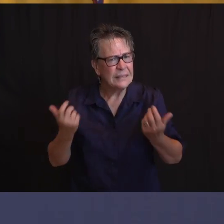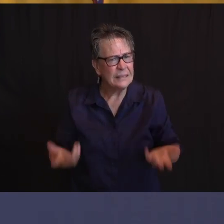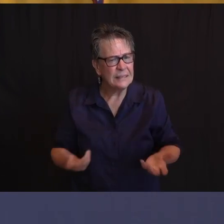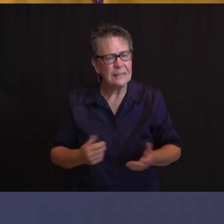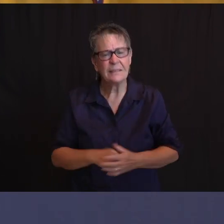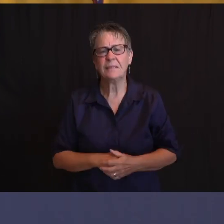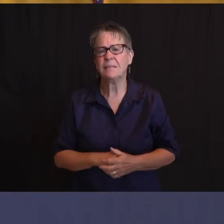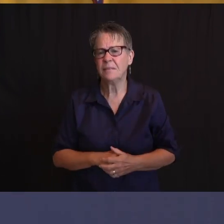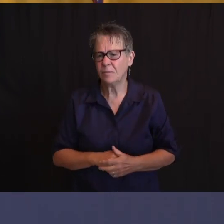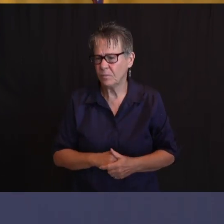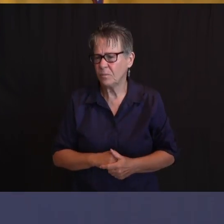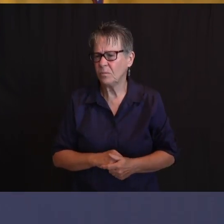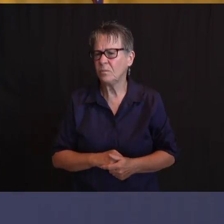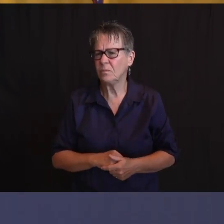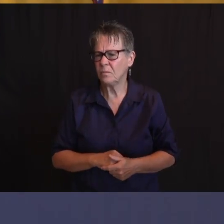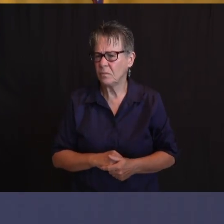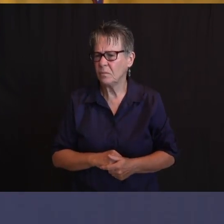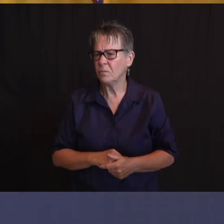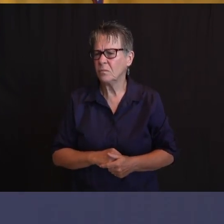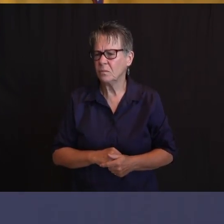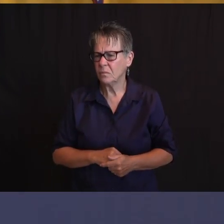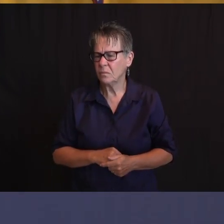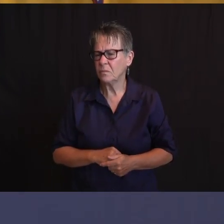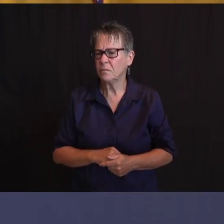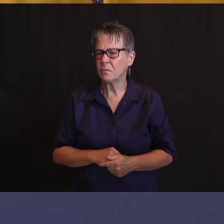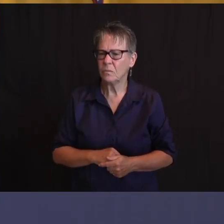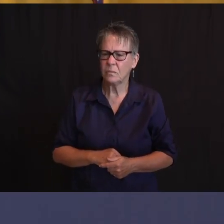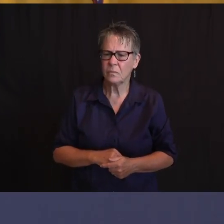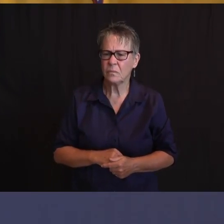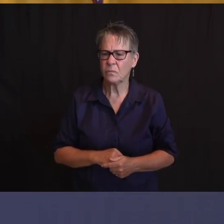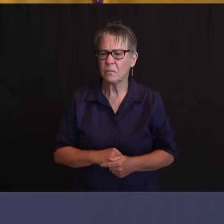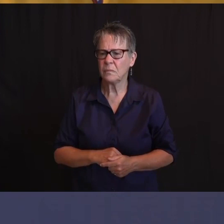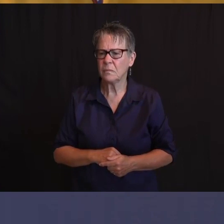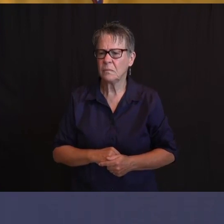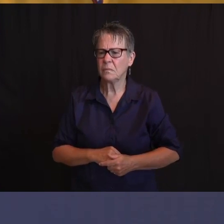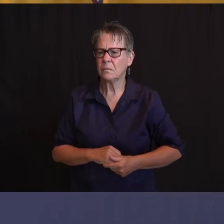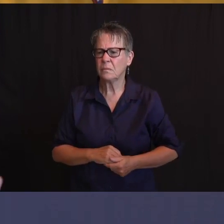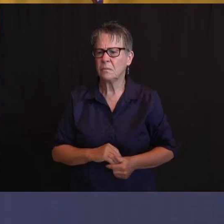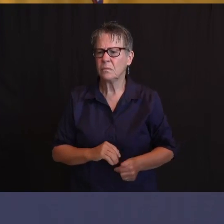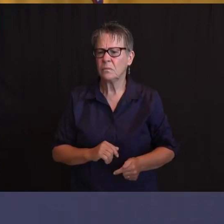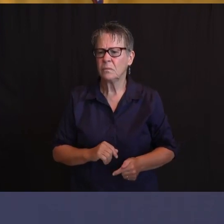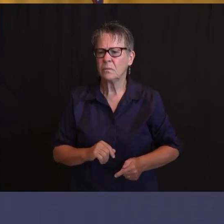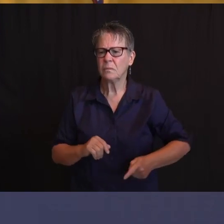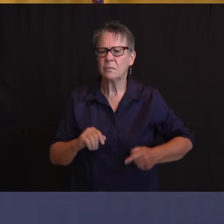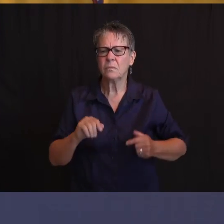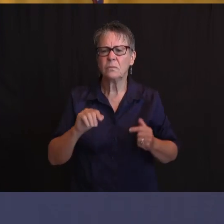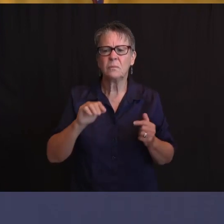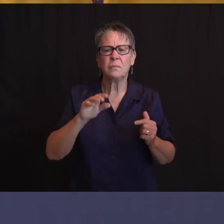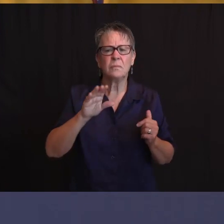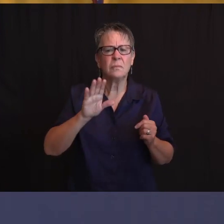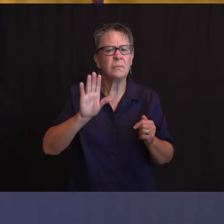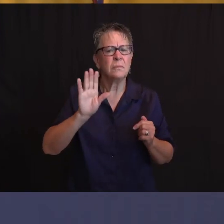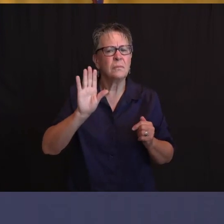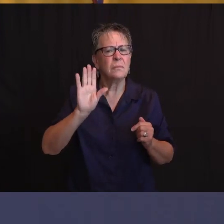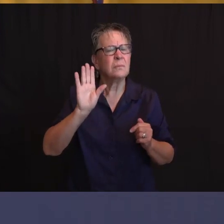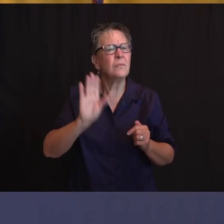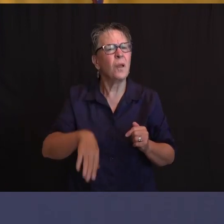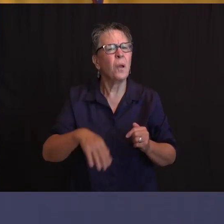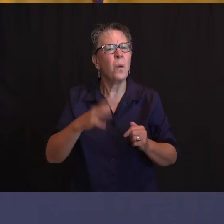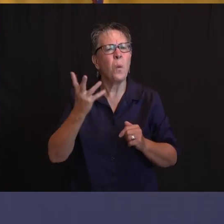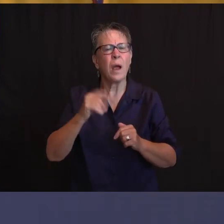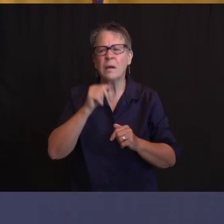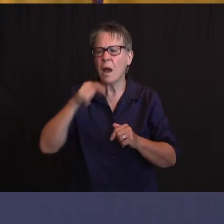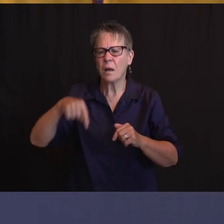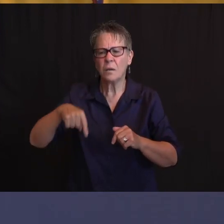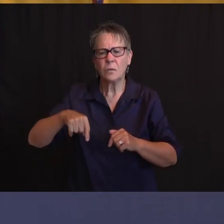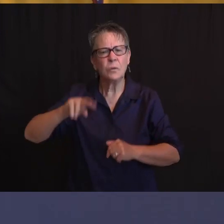hasn't New Jersey applied to FEMA for the enhanced $300 a week unemployment benefits? Yeah, I've mentioned, Matt asked this question. There's nothing new